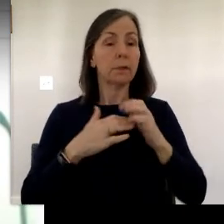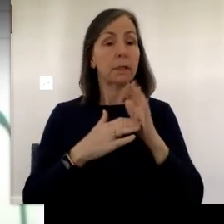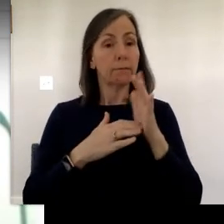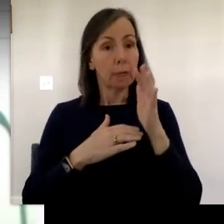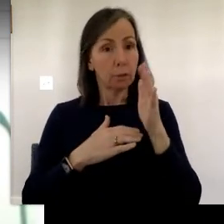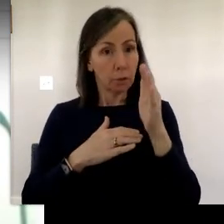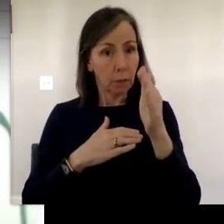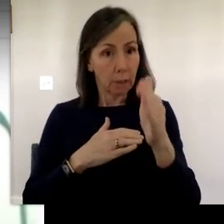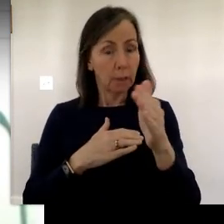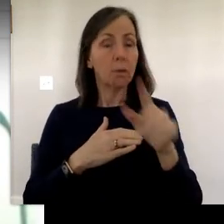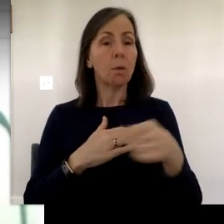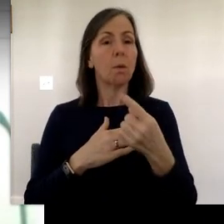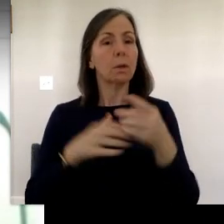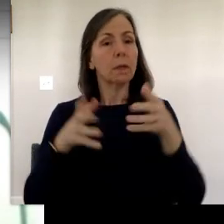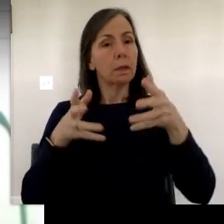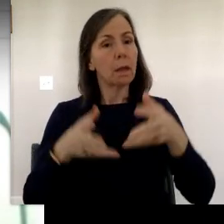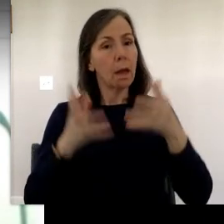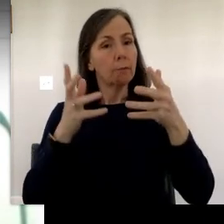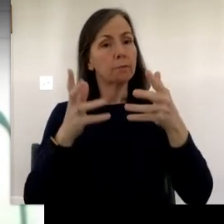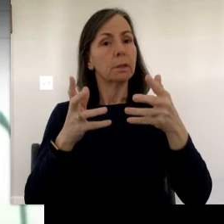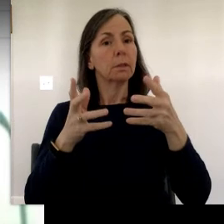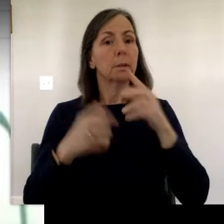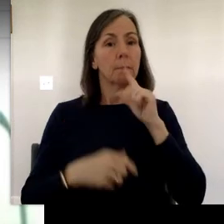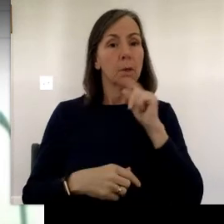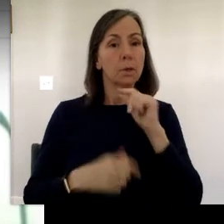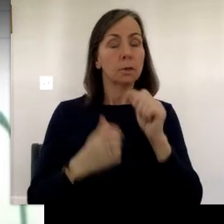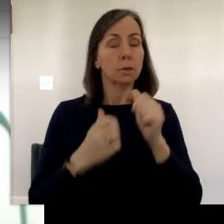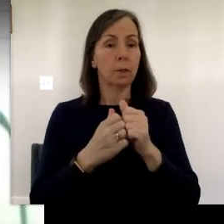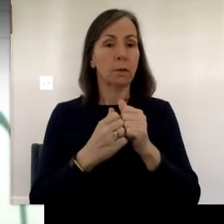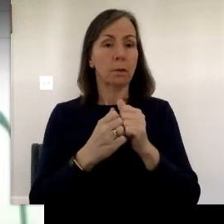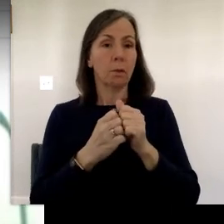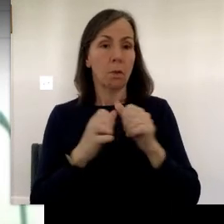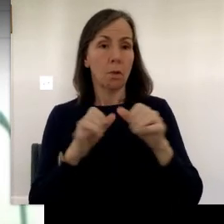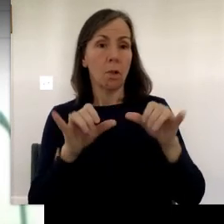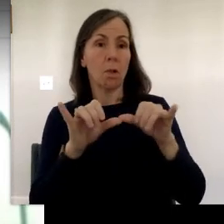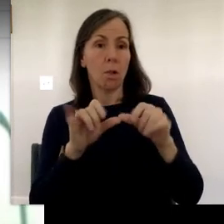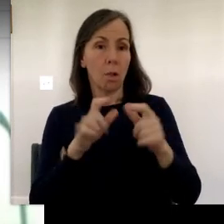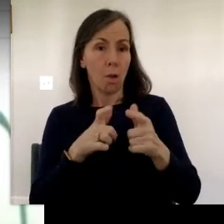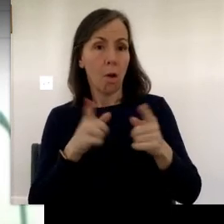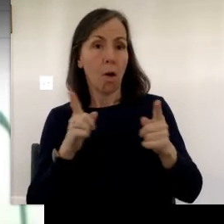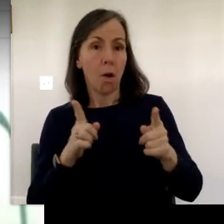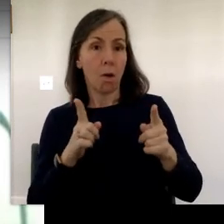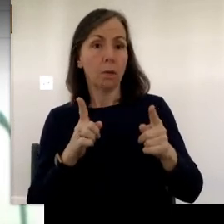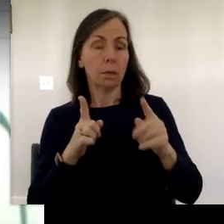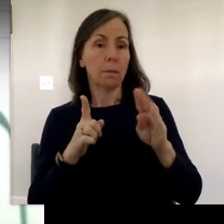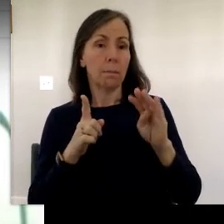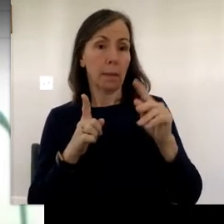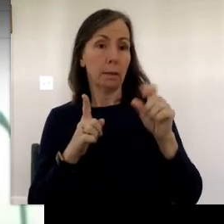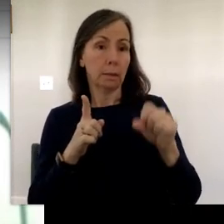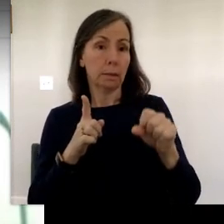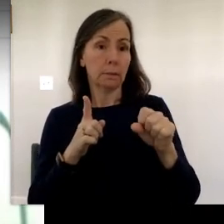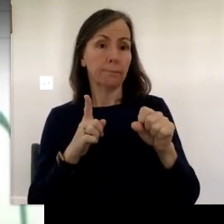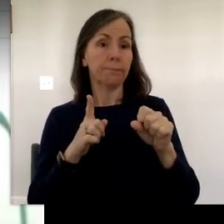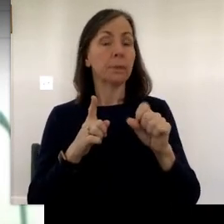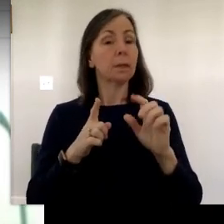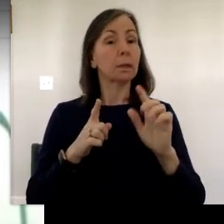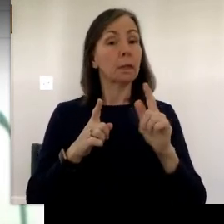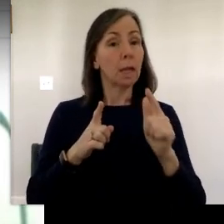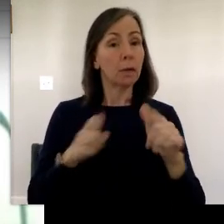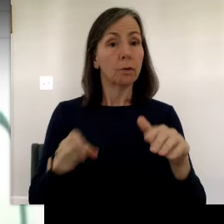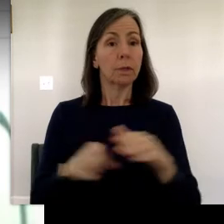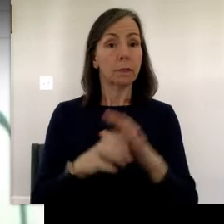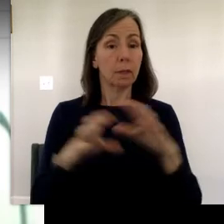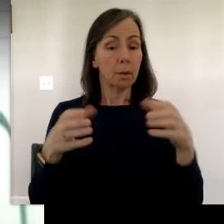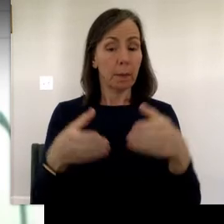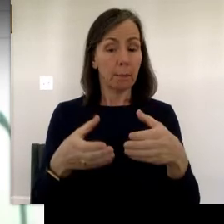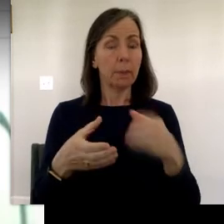bills. Over a long period of time, the entire population of hummingbirds adapts to the shape